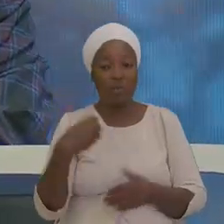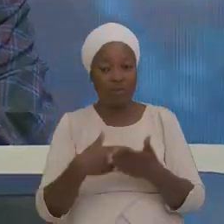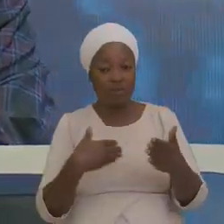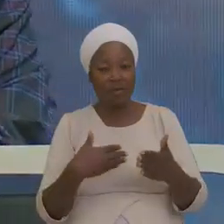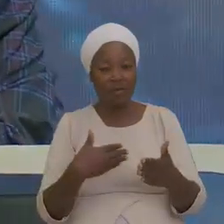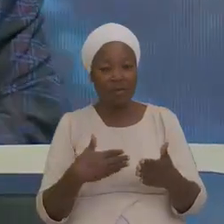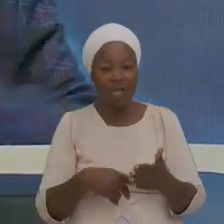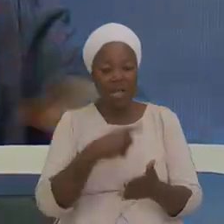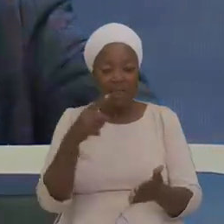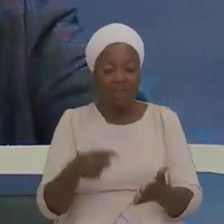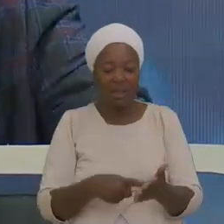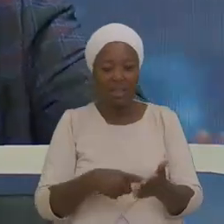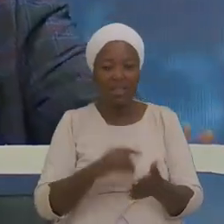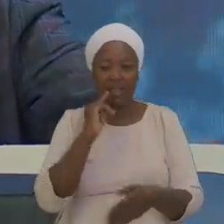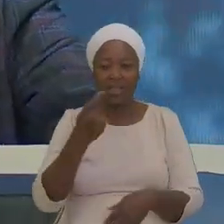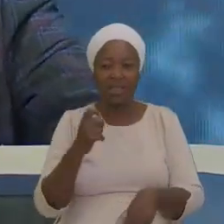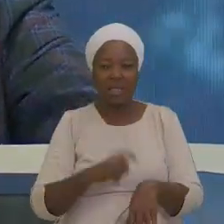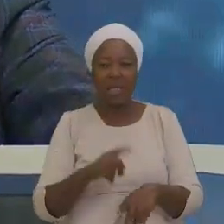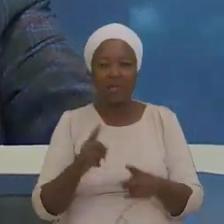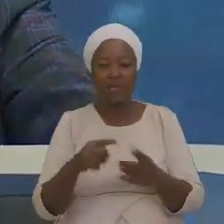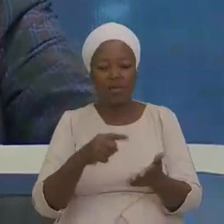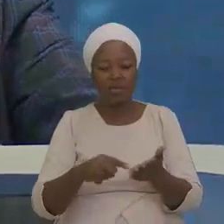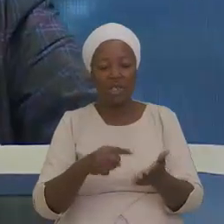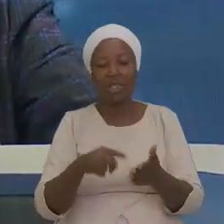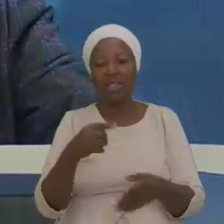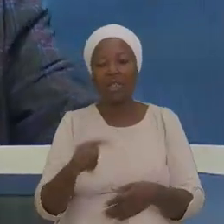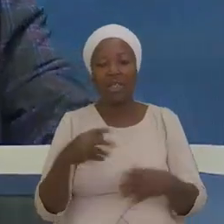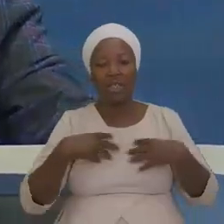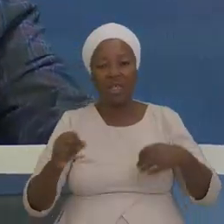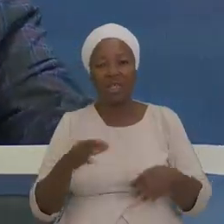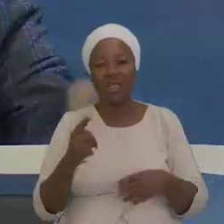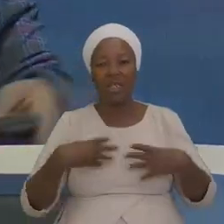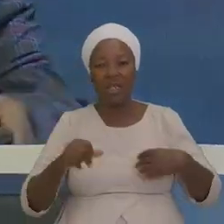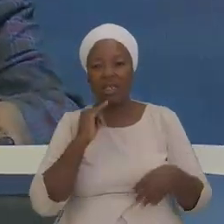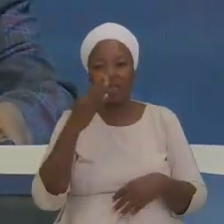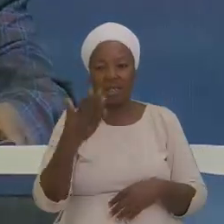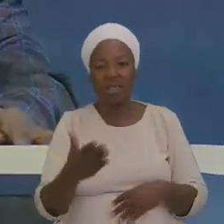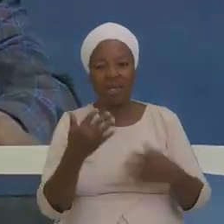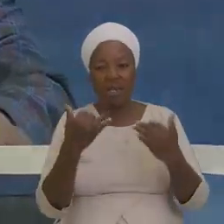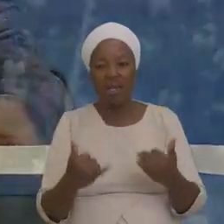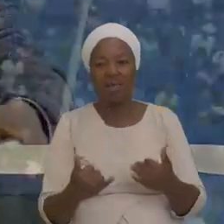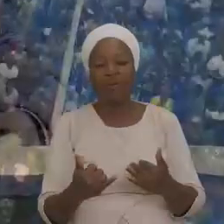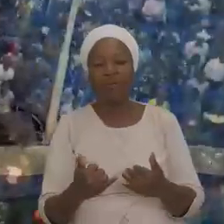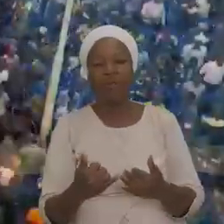is the time to check the healing. The healing is there already.